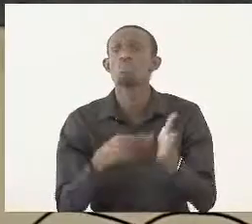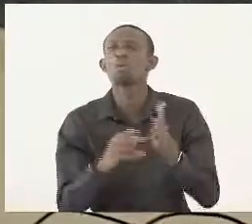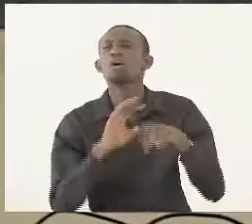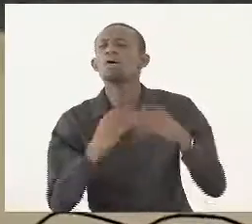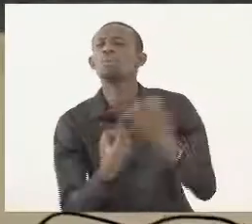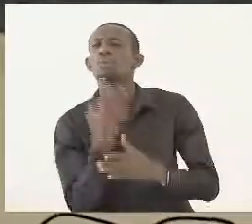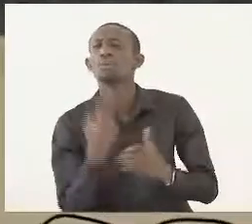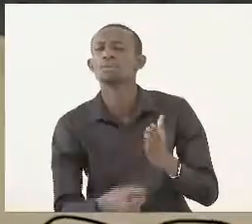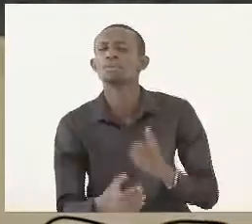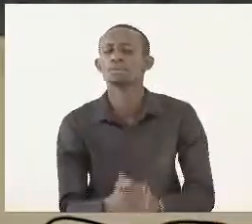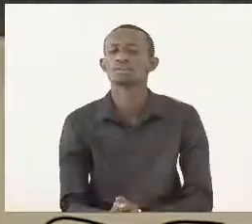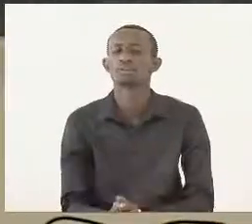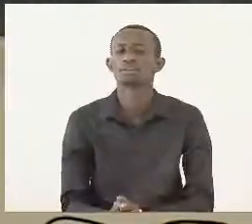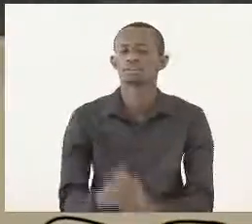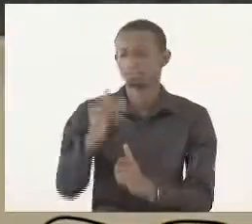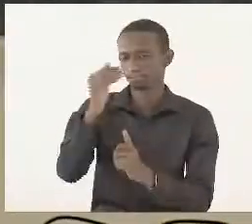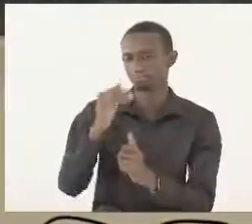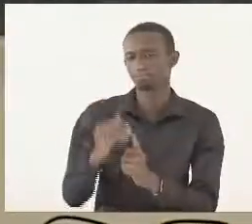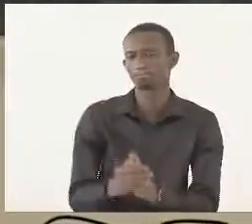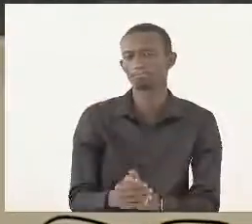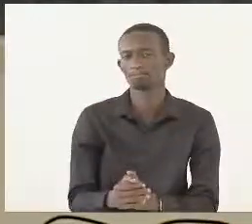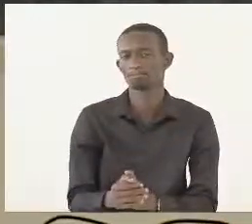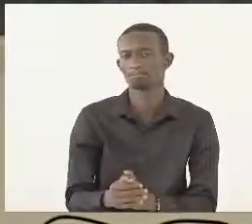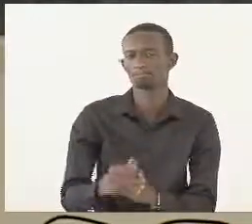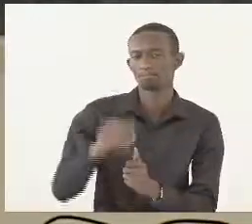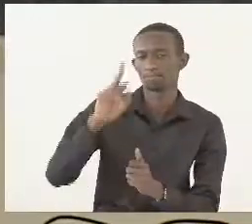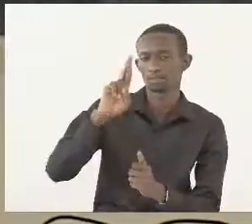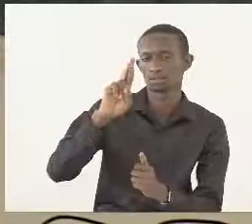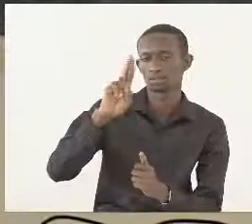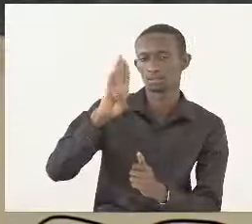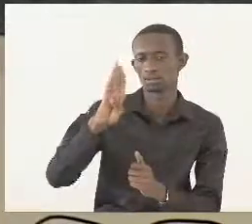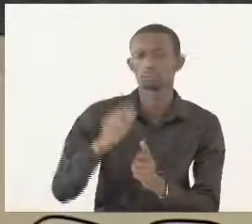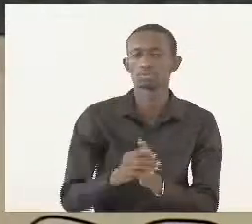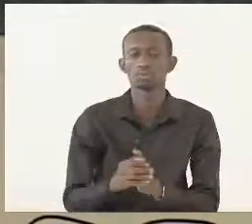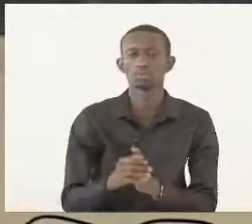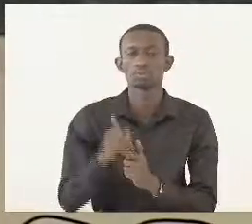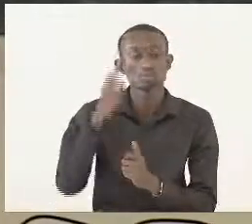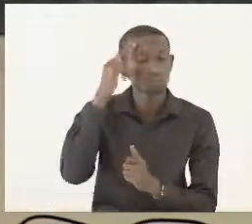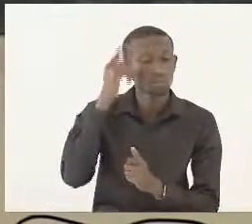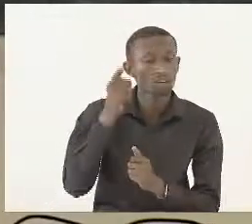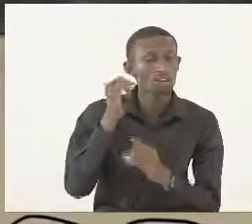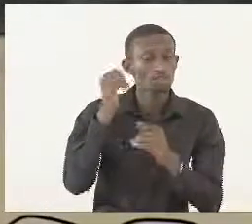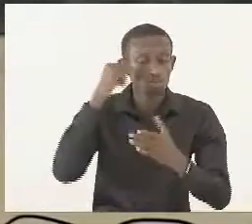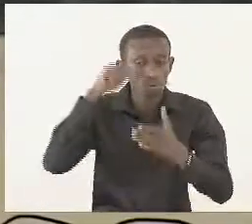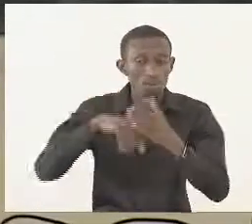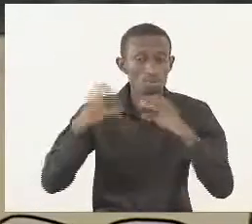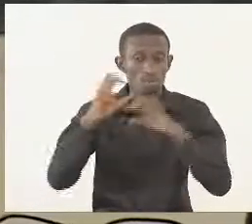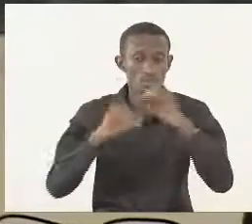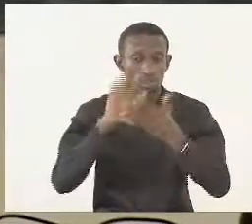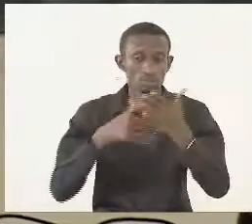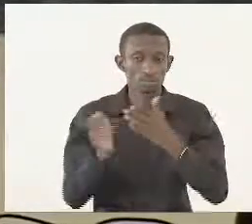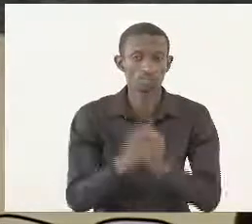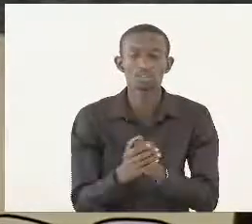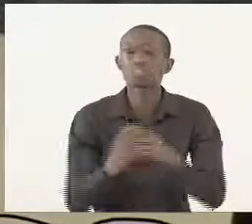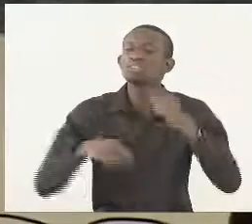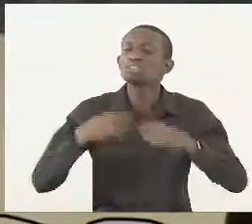product? And you can also use rubidium. Remember, as we move down the group, the reaction